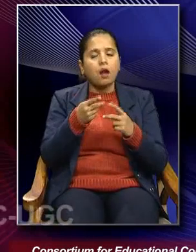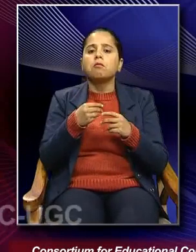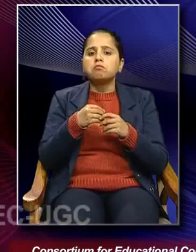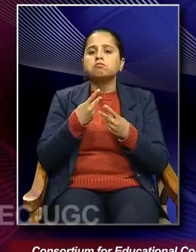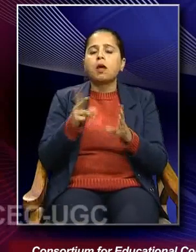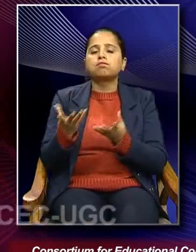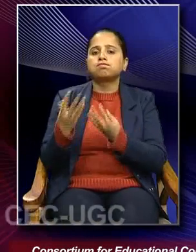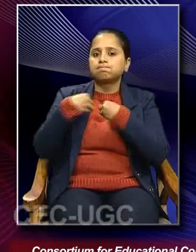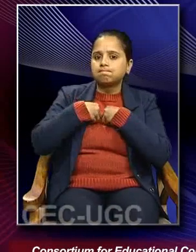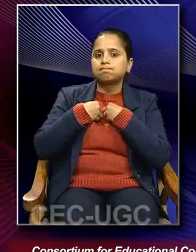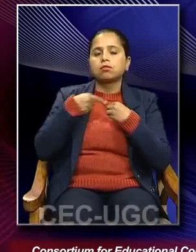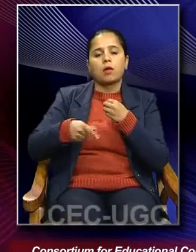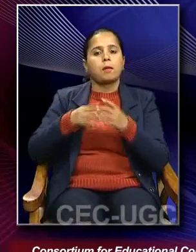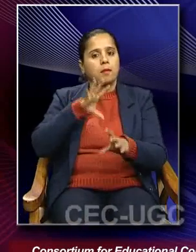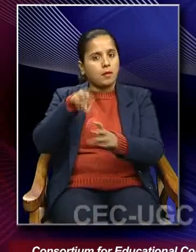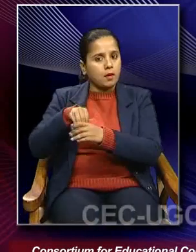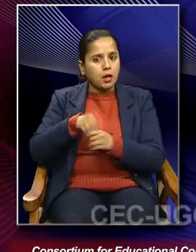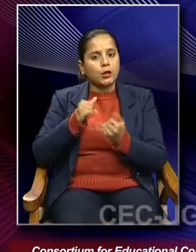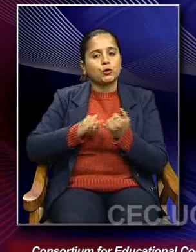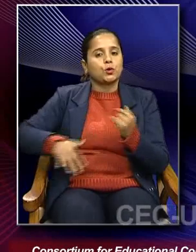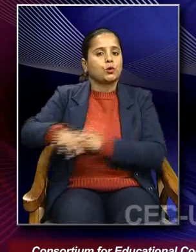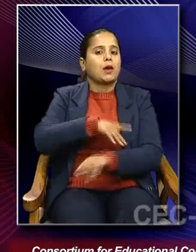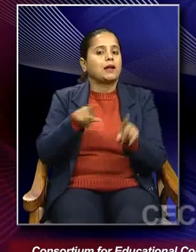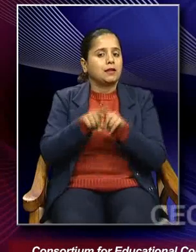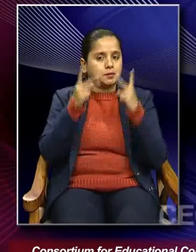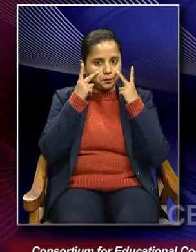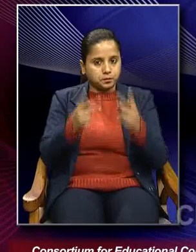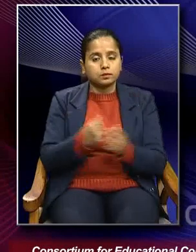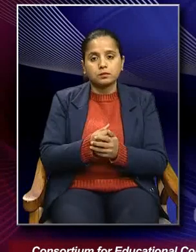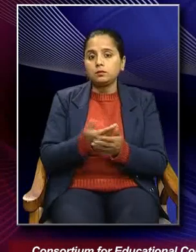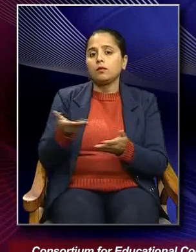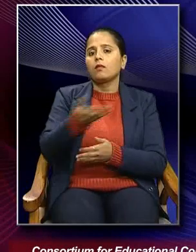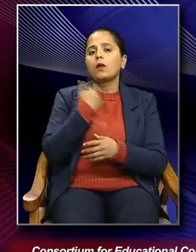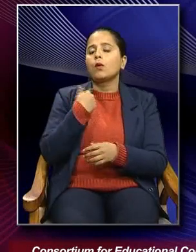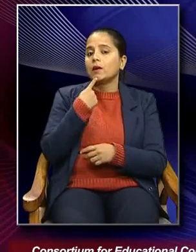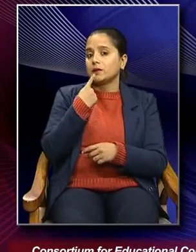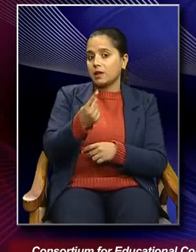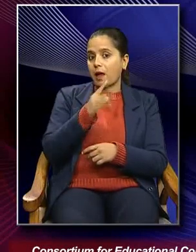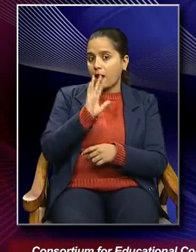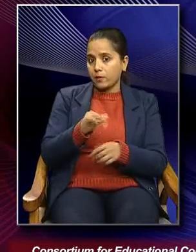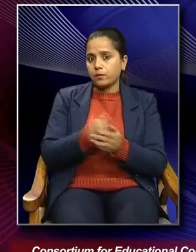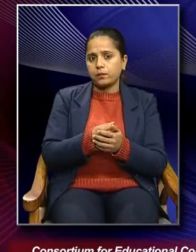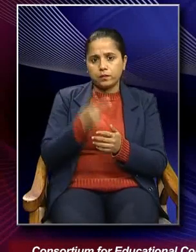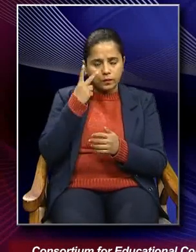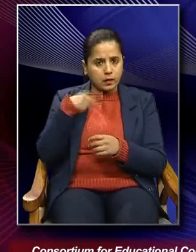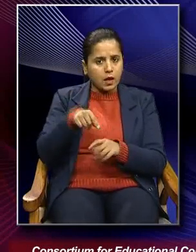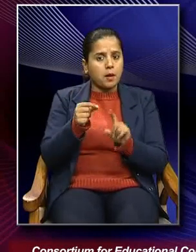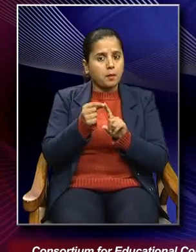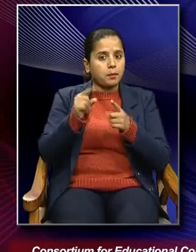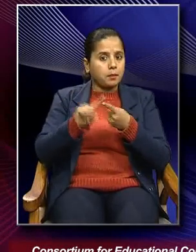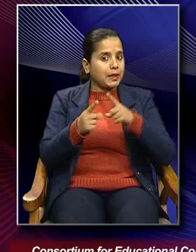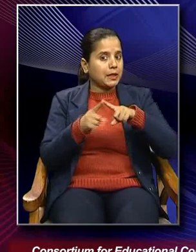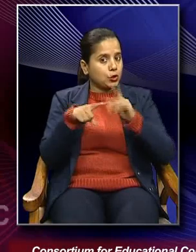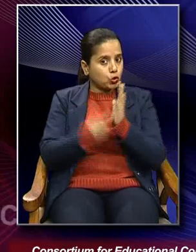make us participate in society. So we have said that according to Peter